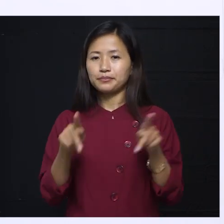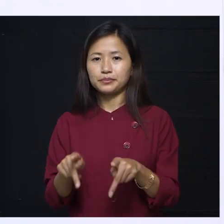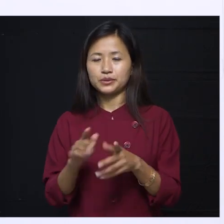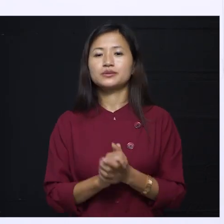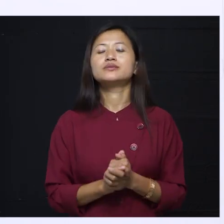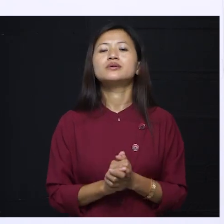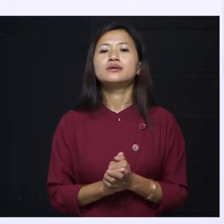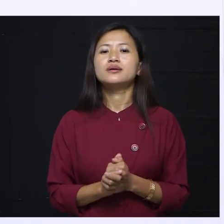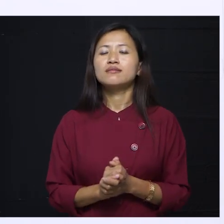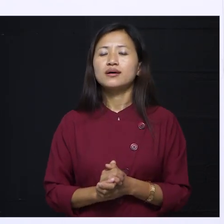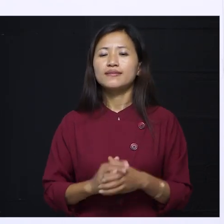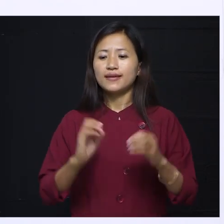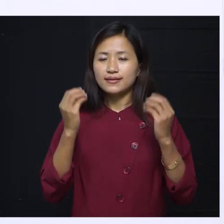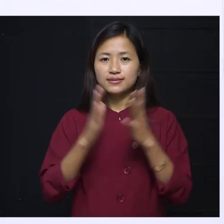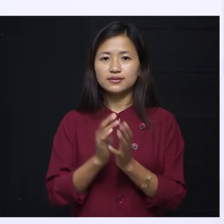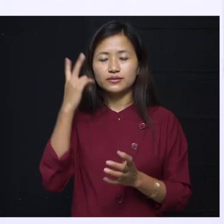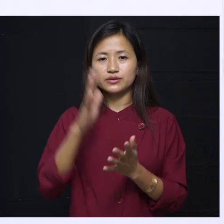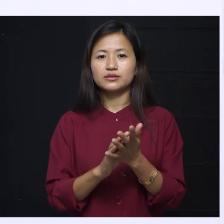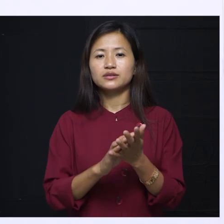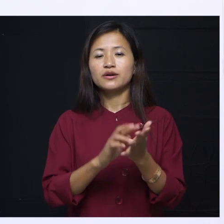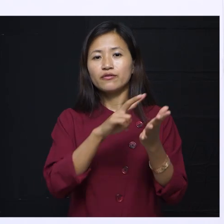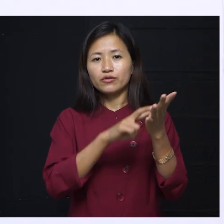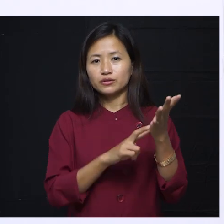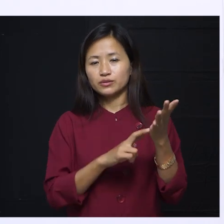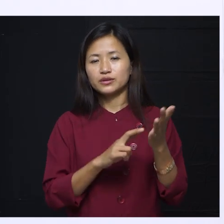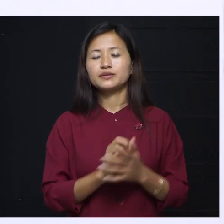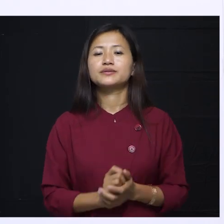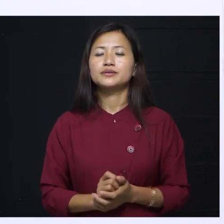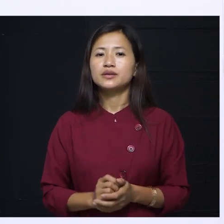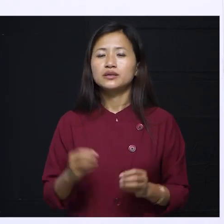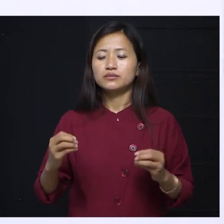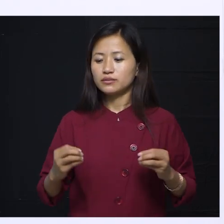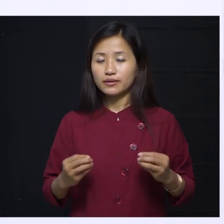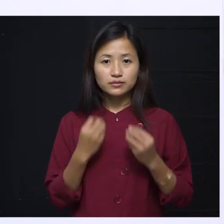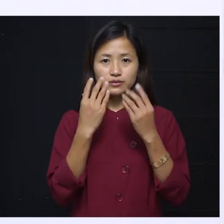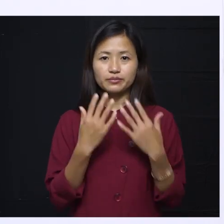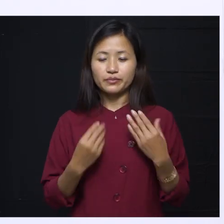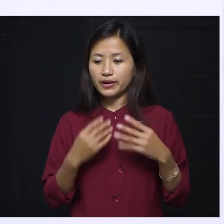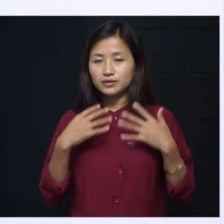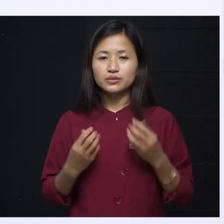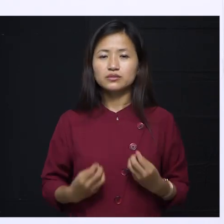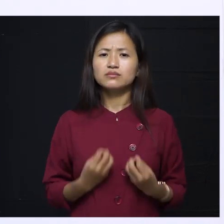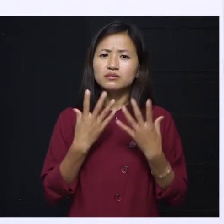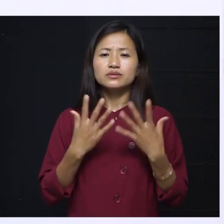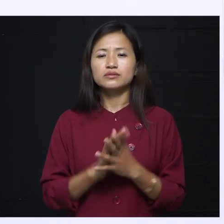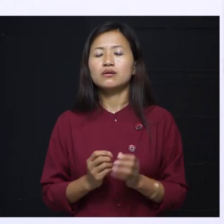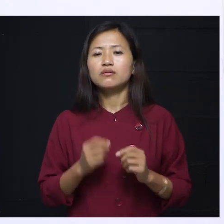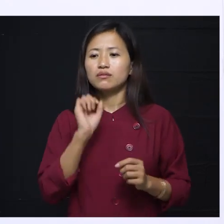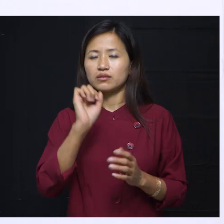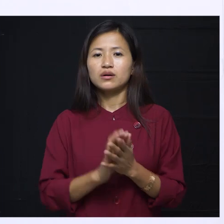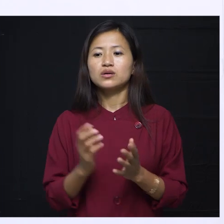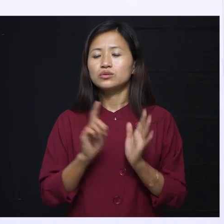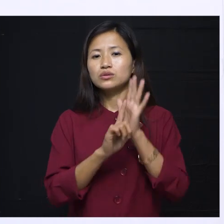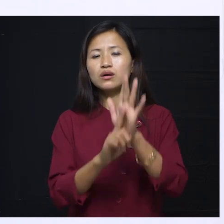It enhances your vocabularies. You may want to express yourself in different ways. This is not just to show off